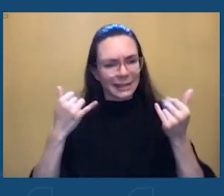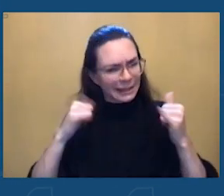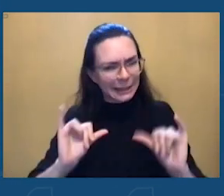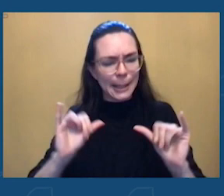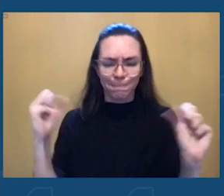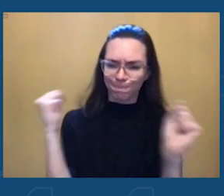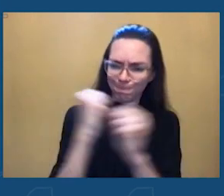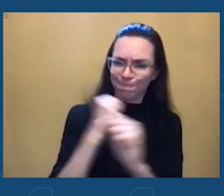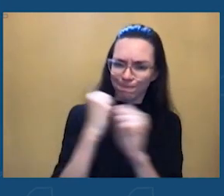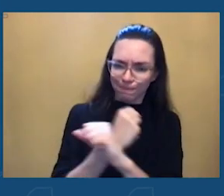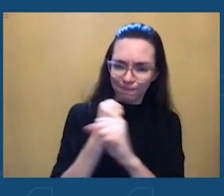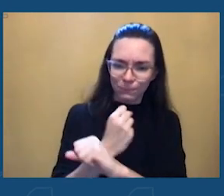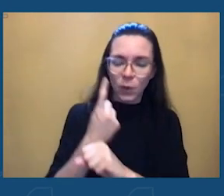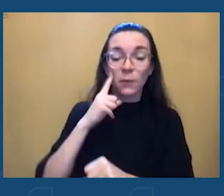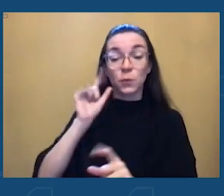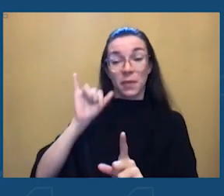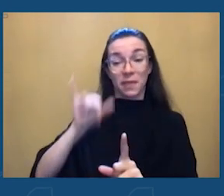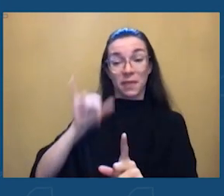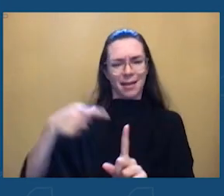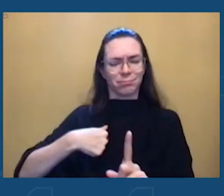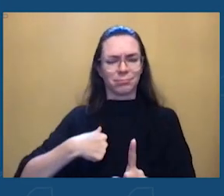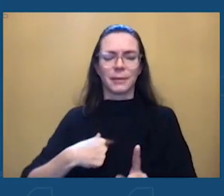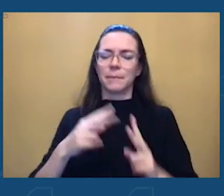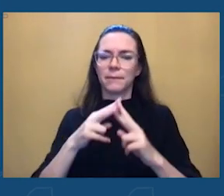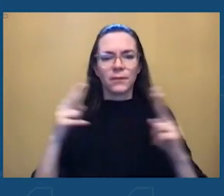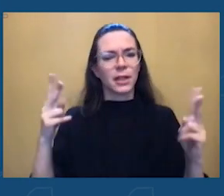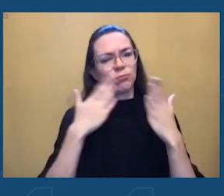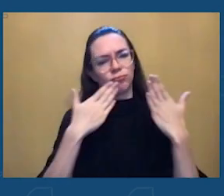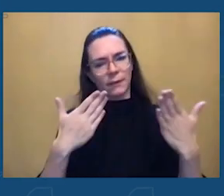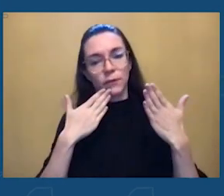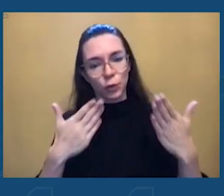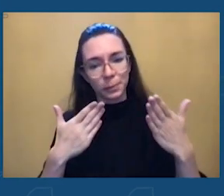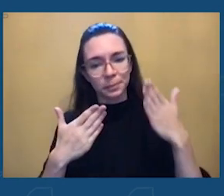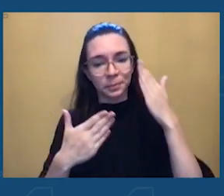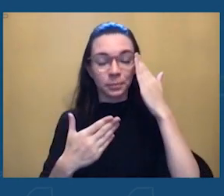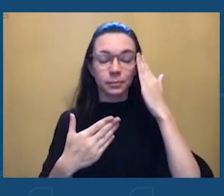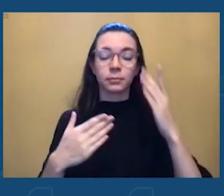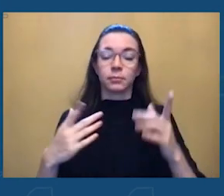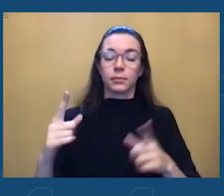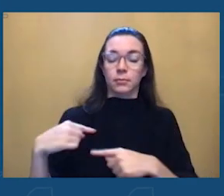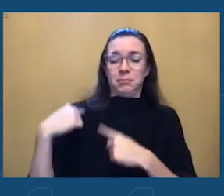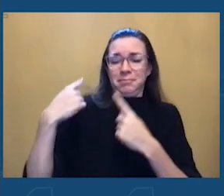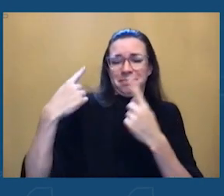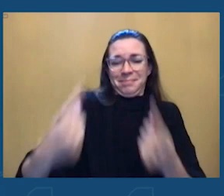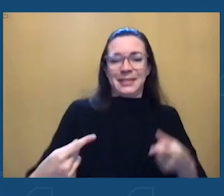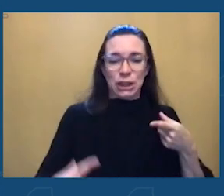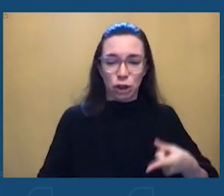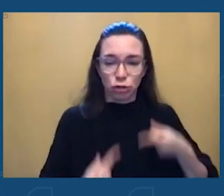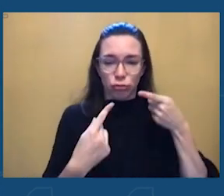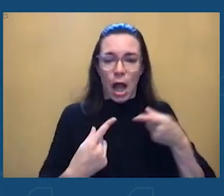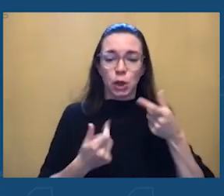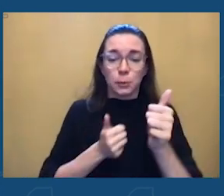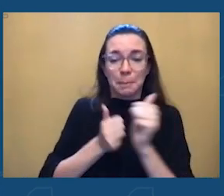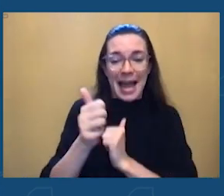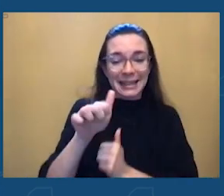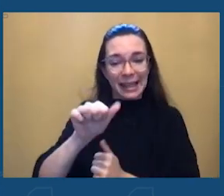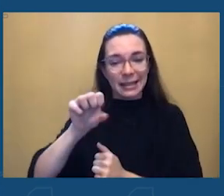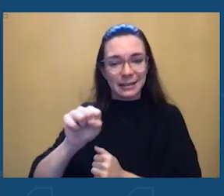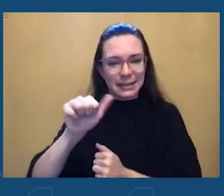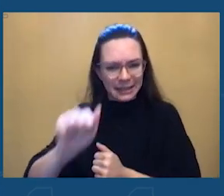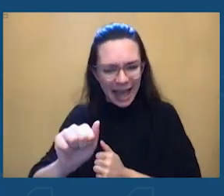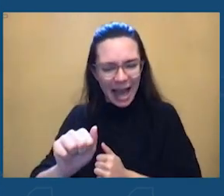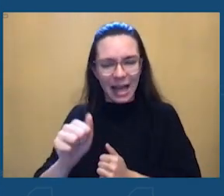I'm eternally grateful. The struggle to push the ASA over the finish line was an epic